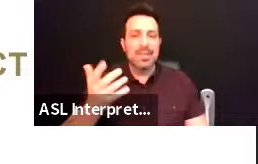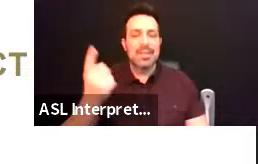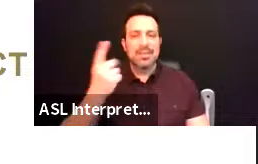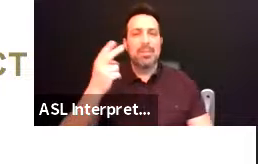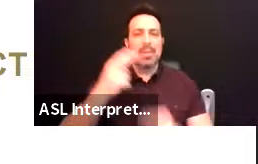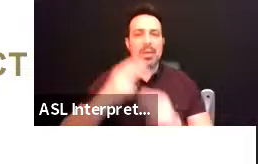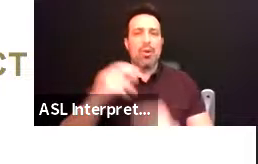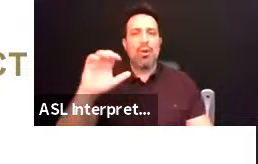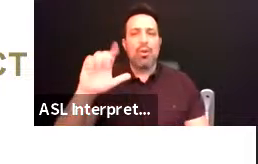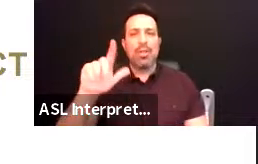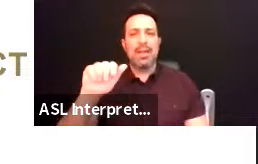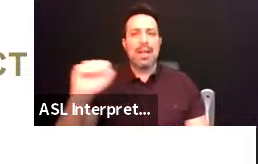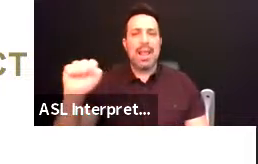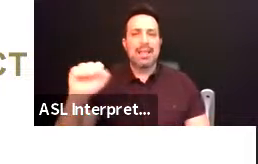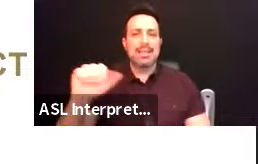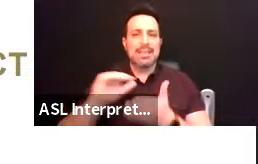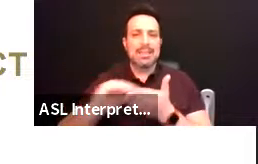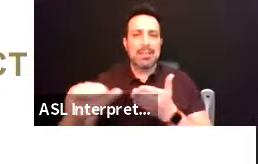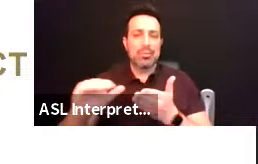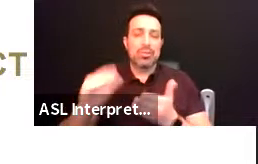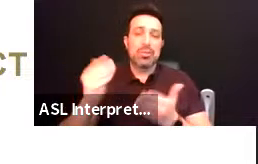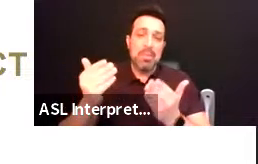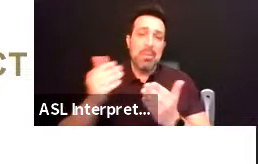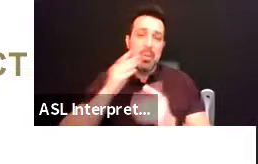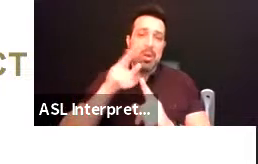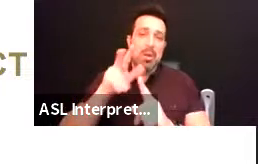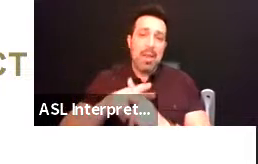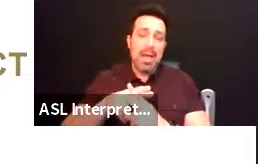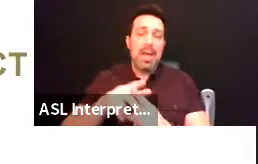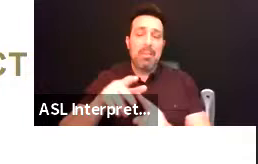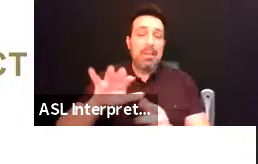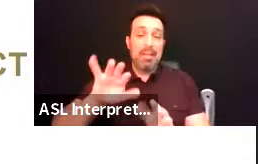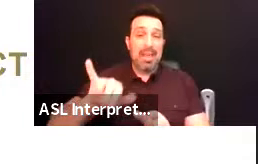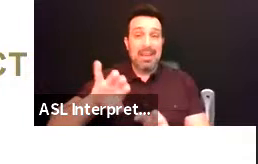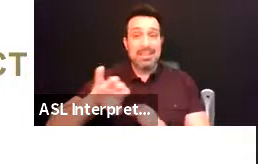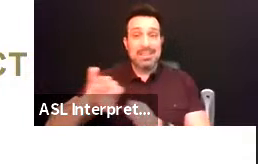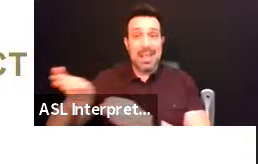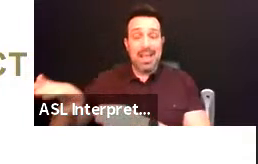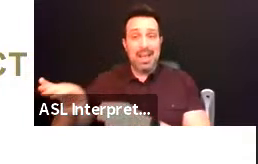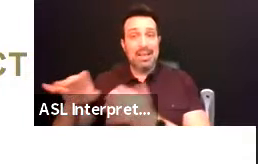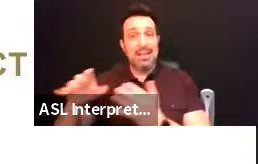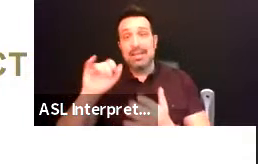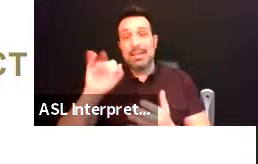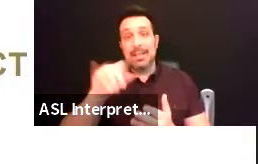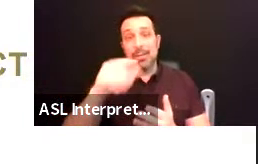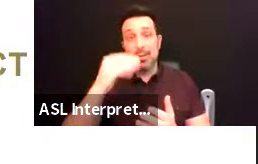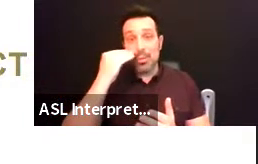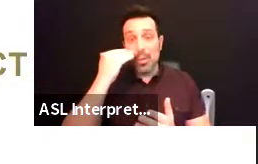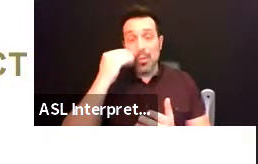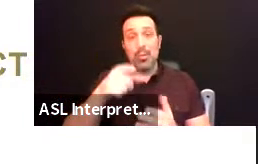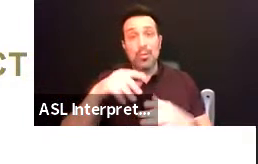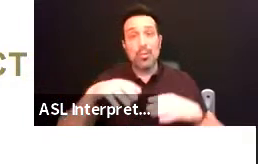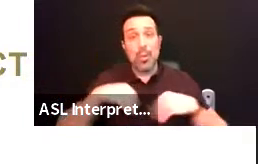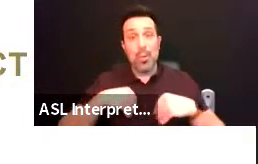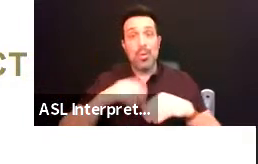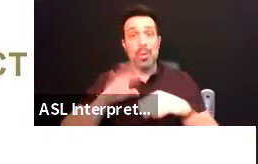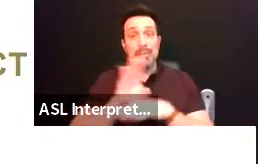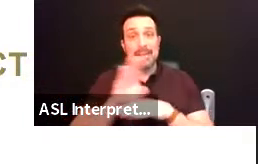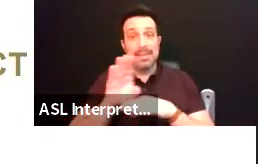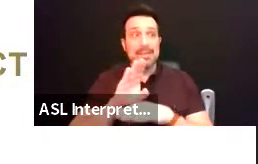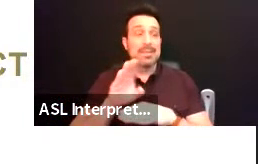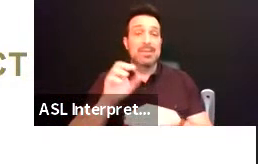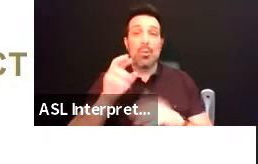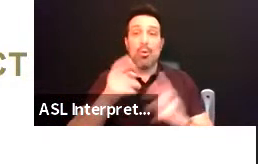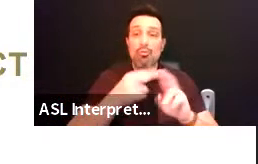class exemption, which maybe would apply, but setting that aside, that would be if you know you own a business or a